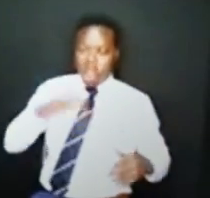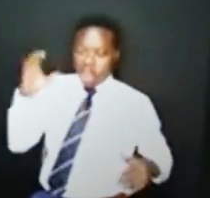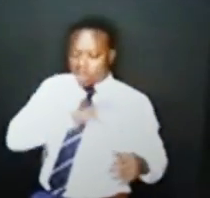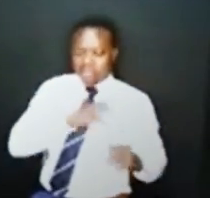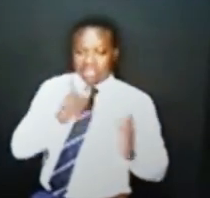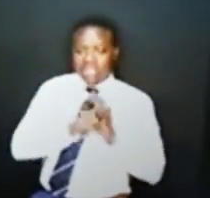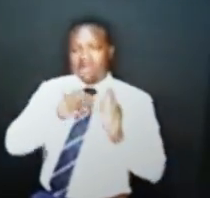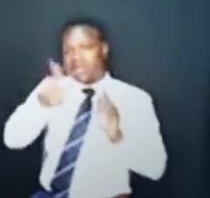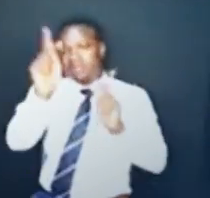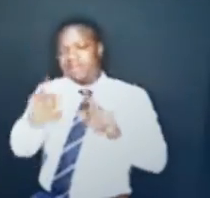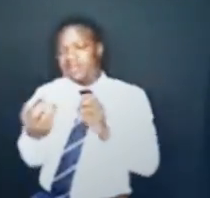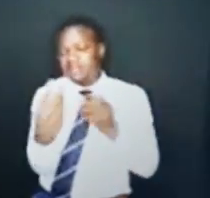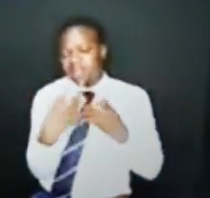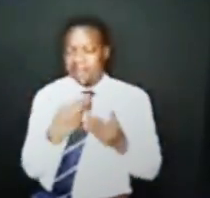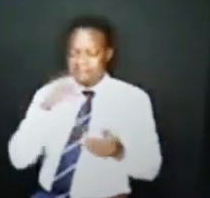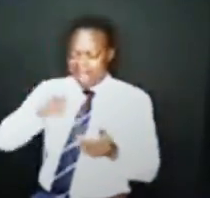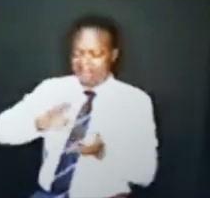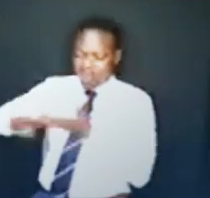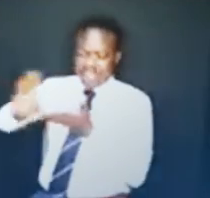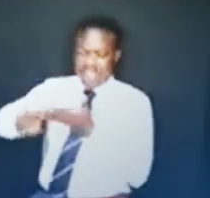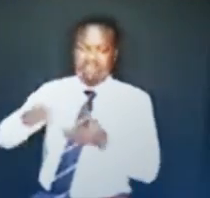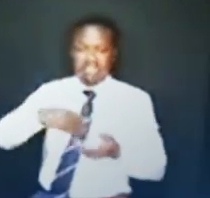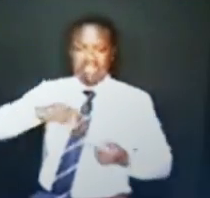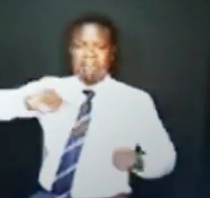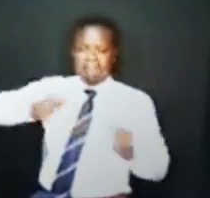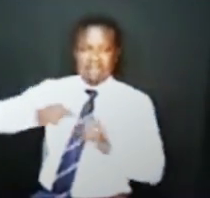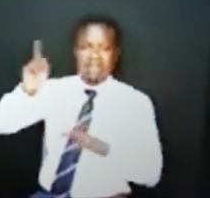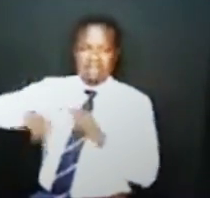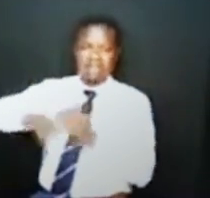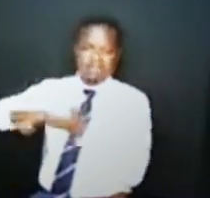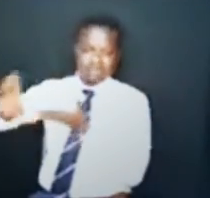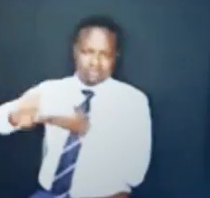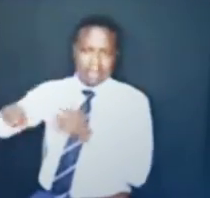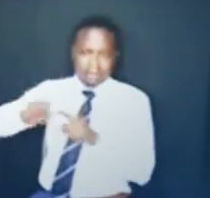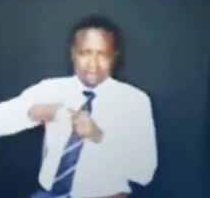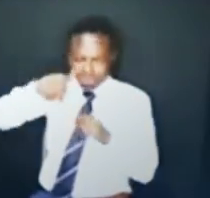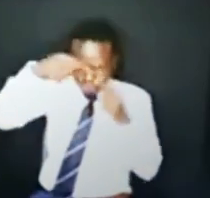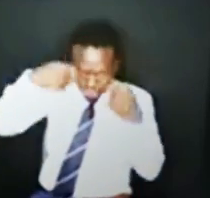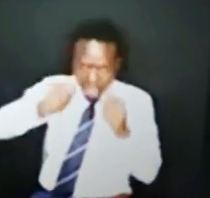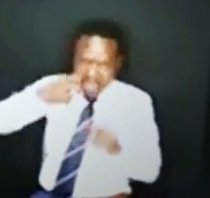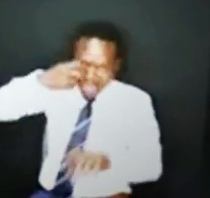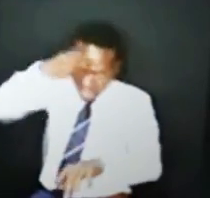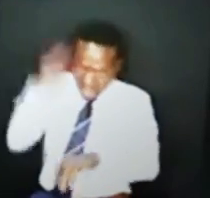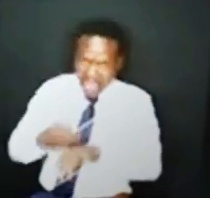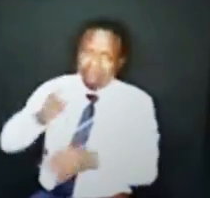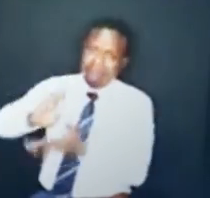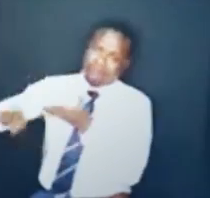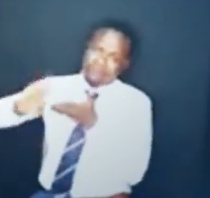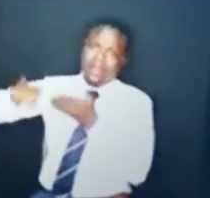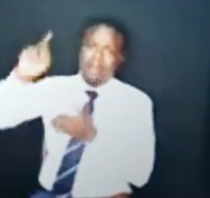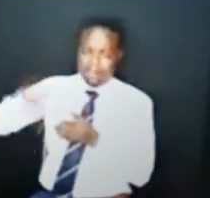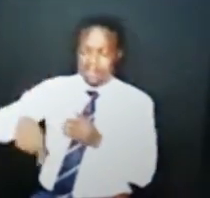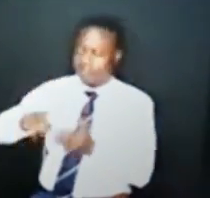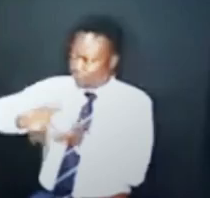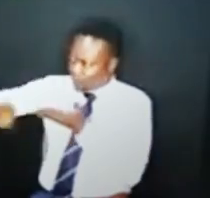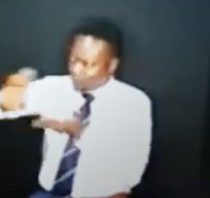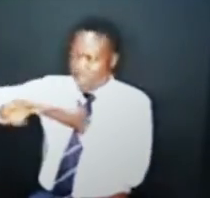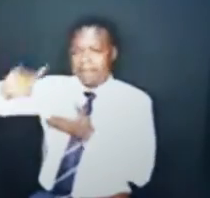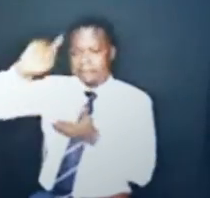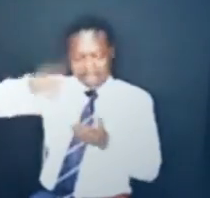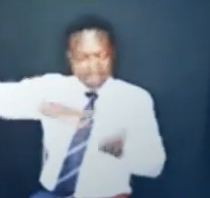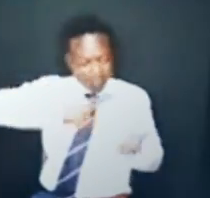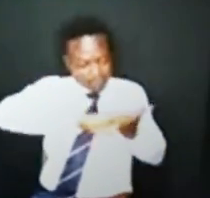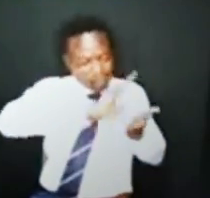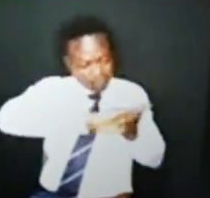very difficult. But you need to forgive. You need to forgive.